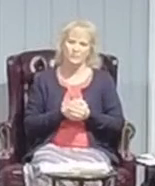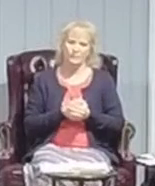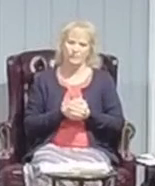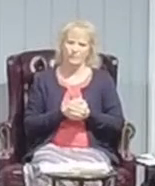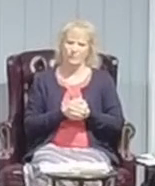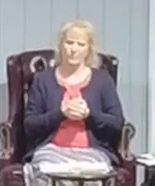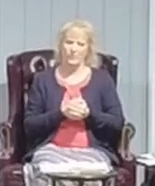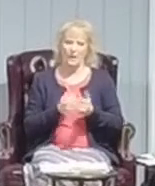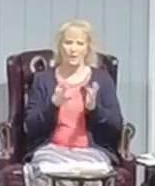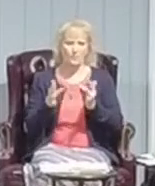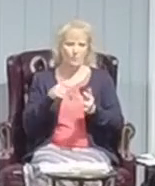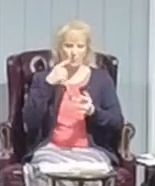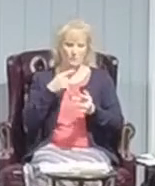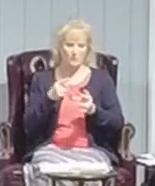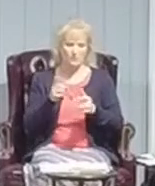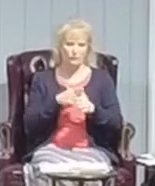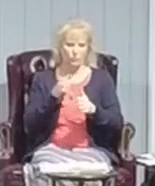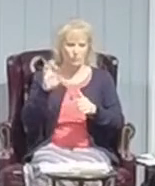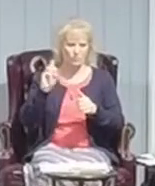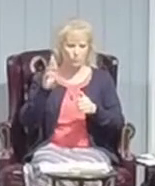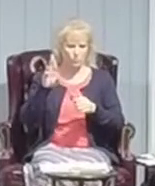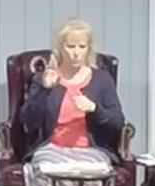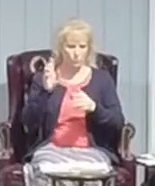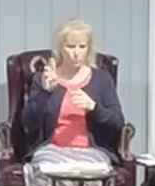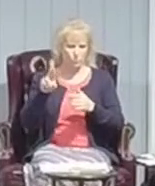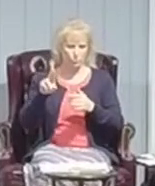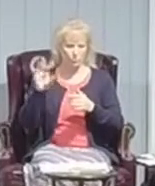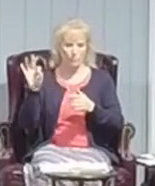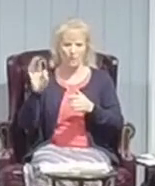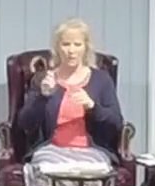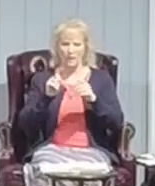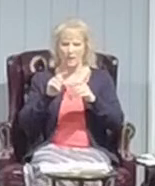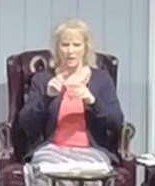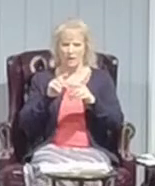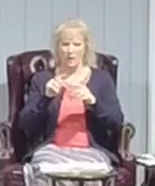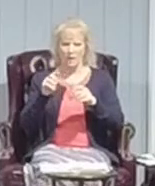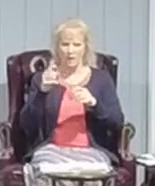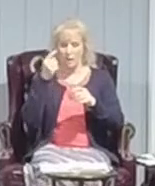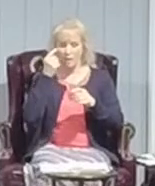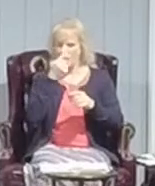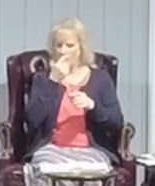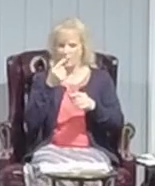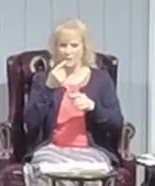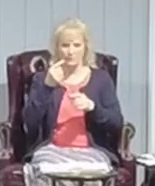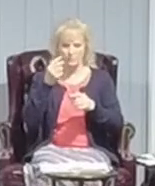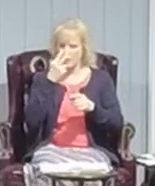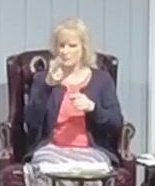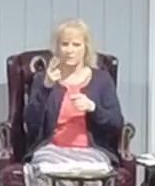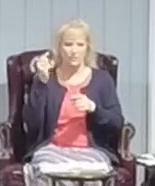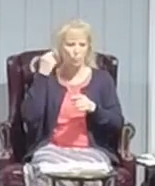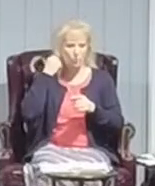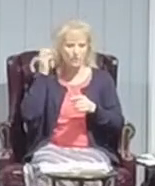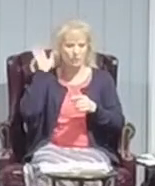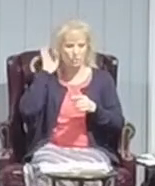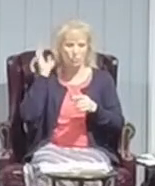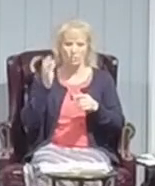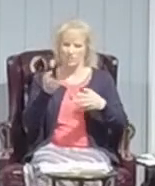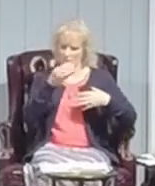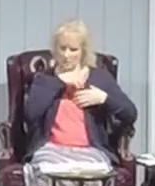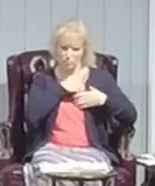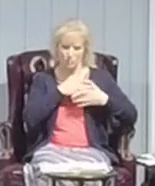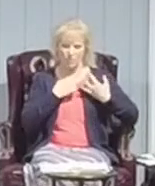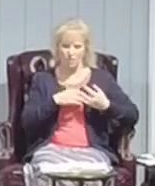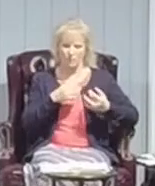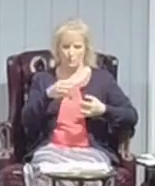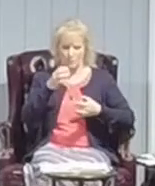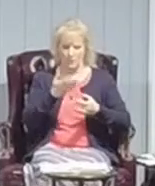The Bible says in 1 Corinthians 2:9, but as it is written, eye hath not seen nor ear heard, neither have entered in the heart of man the things which God